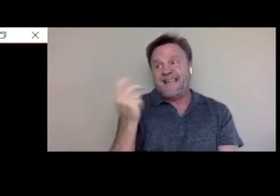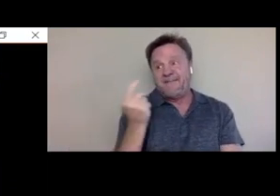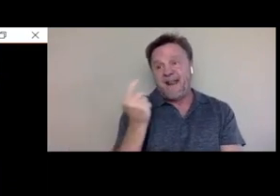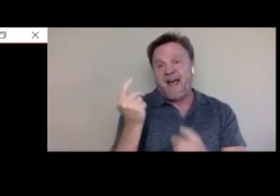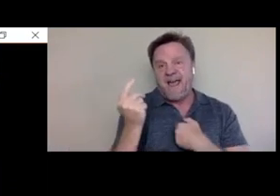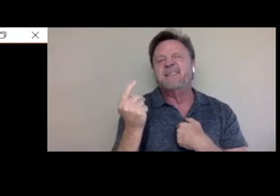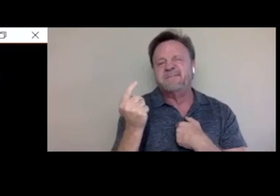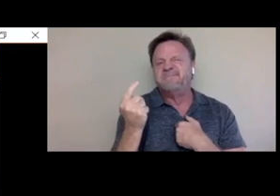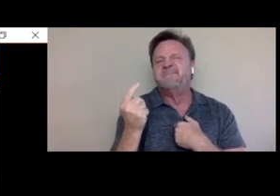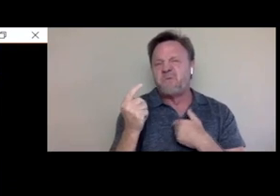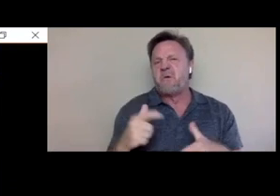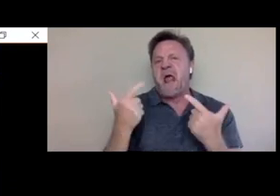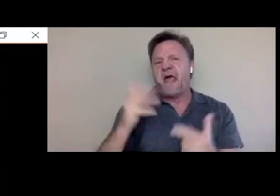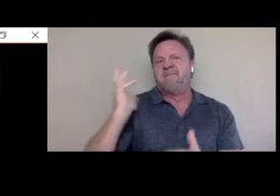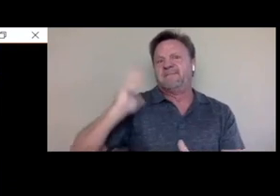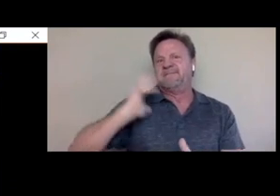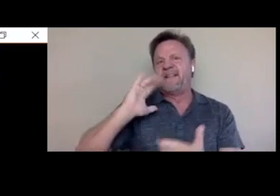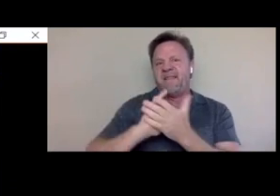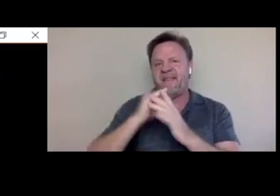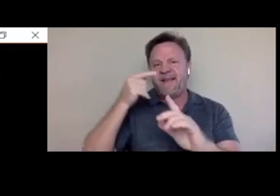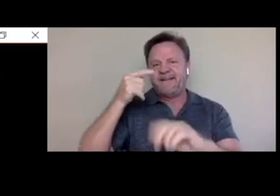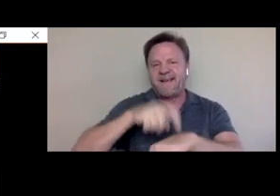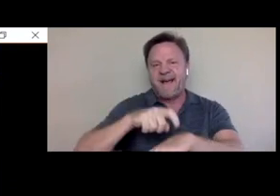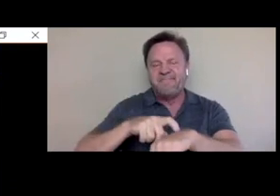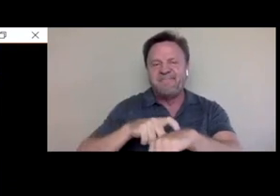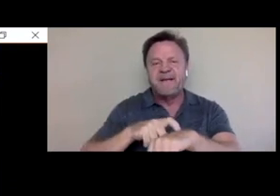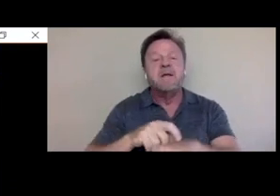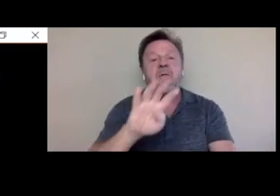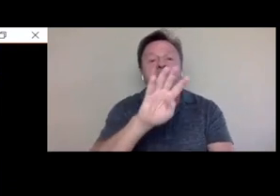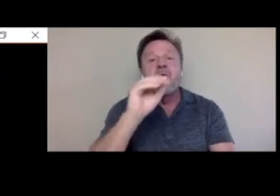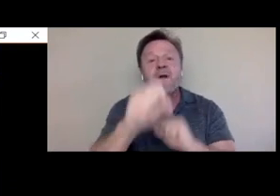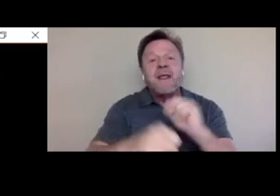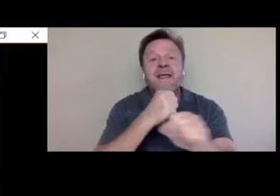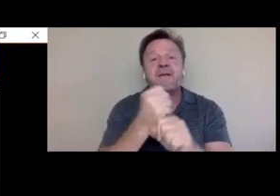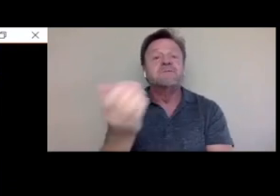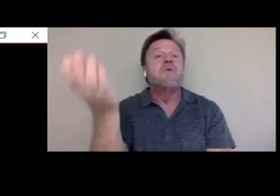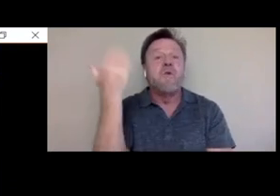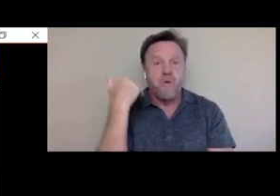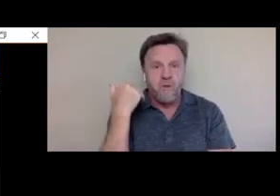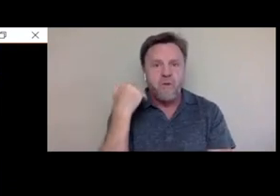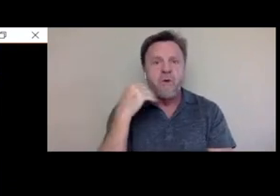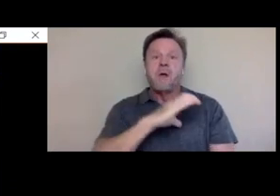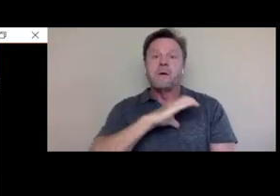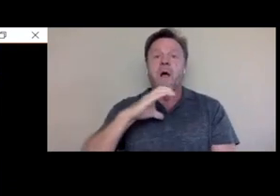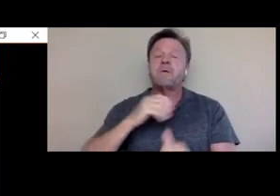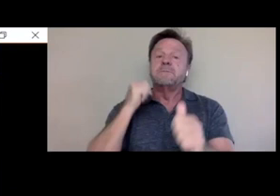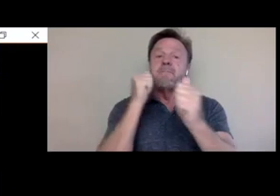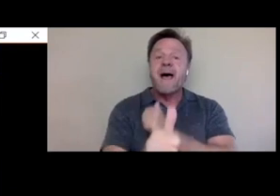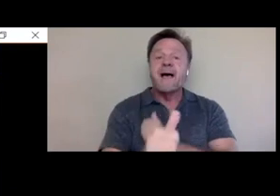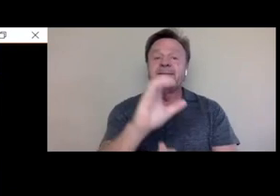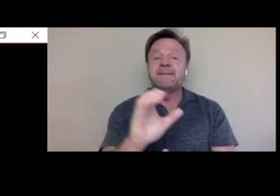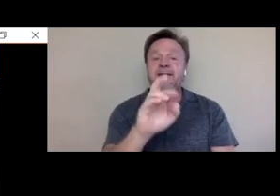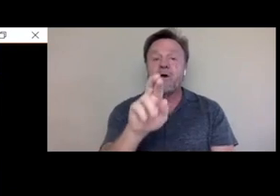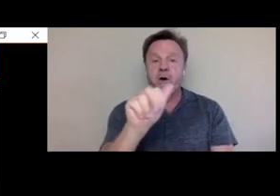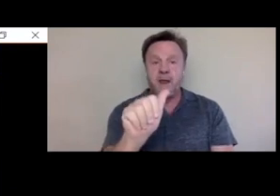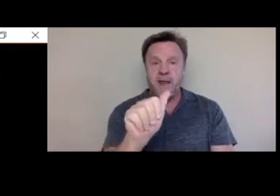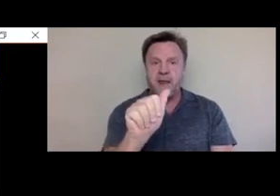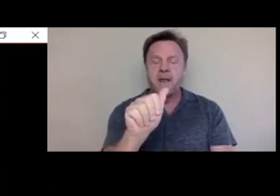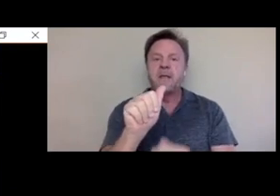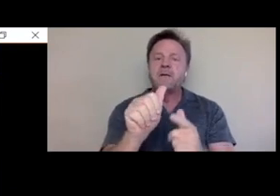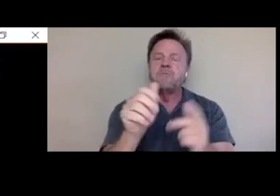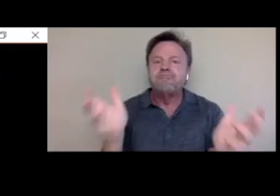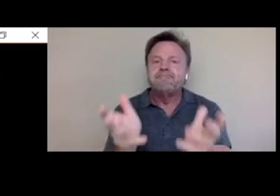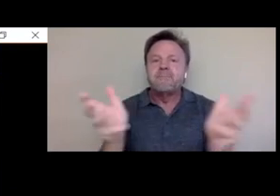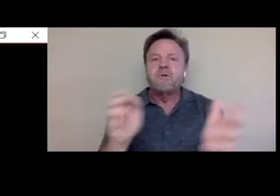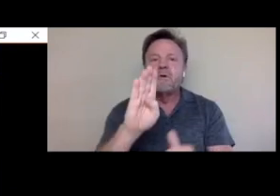there at that point in time. 40 years ago, Congress passed CRA to encourage